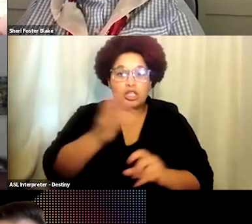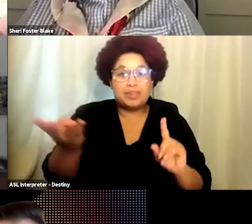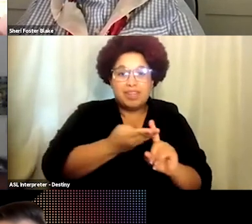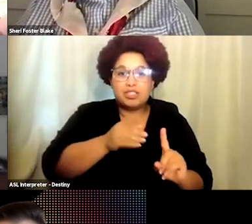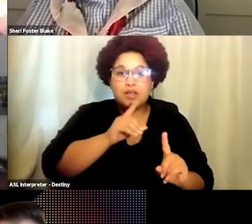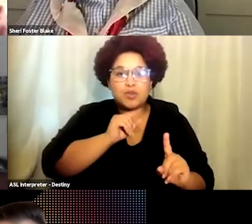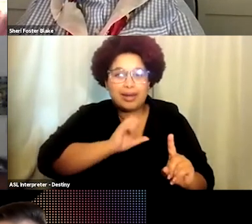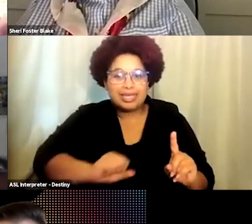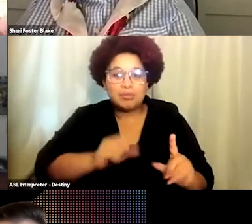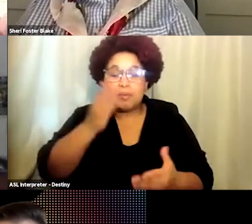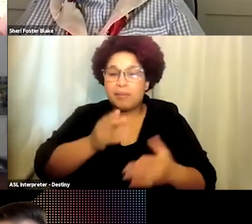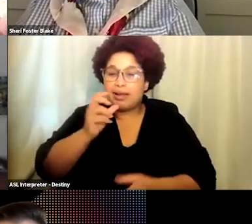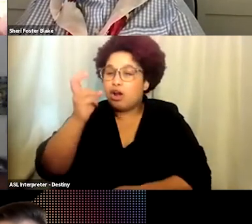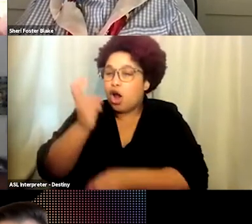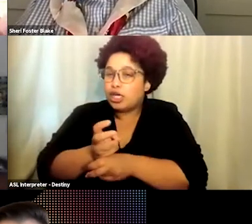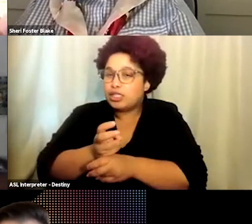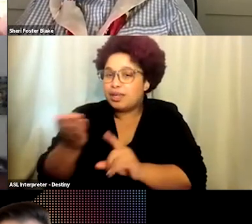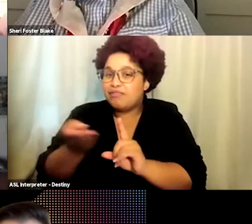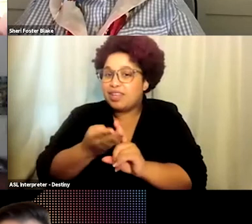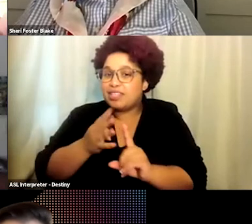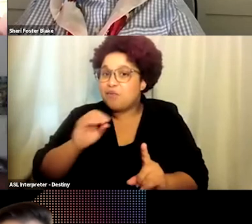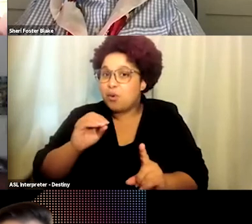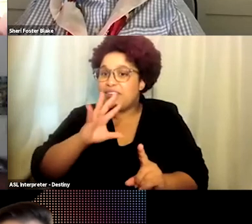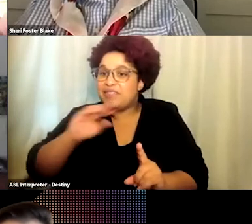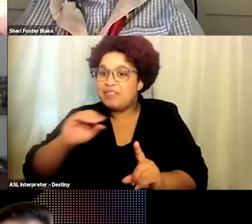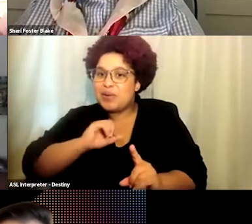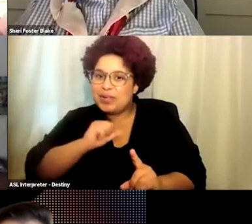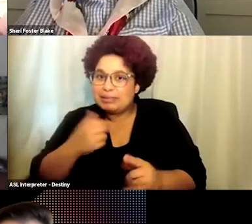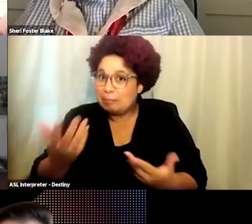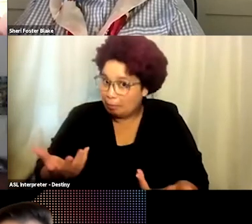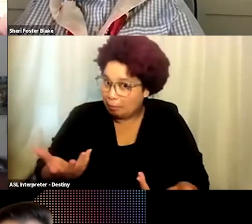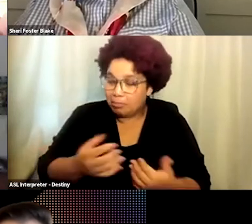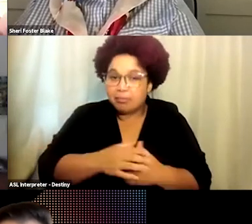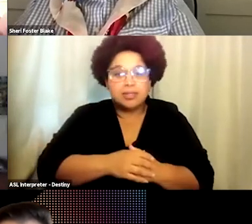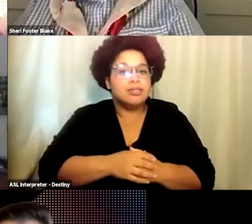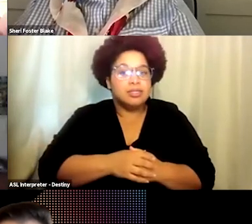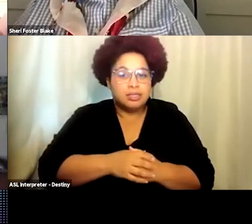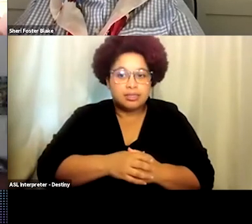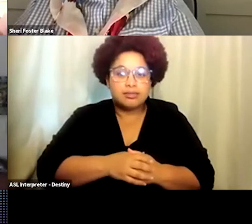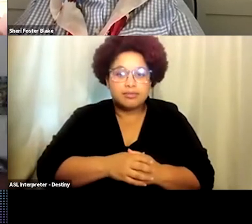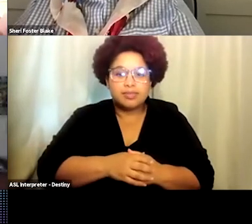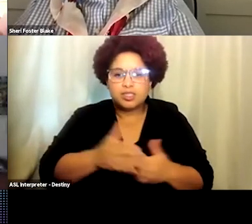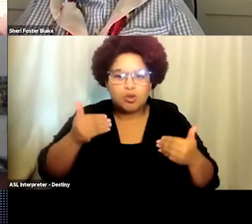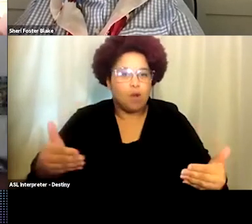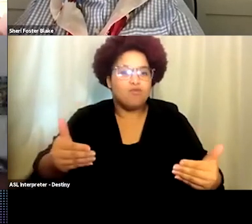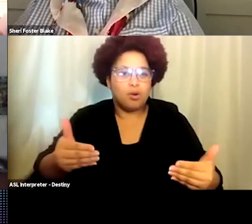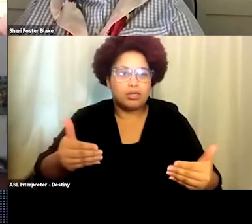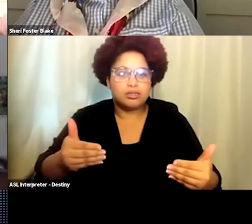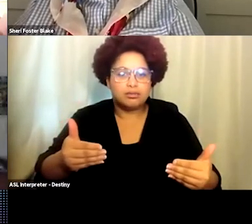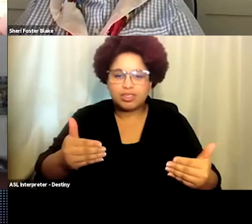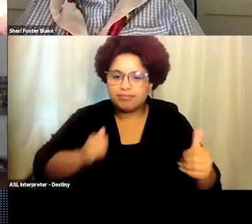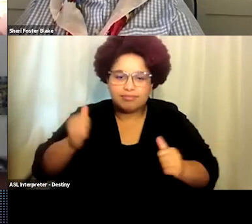20-year-old. It might not be hard to convince a 40 or 50-year-old. So go for it. I say, let's just go